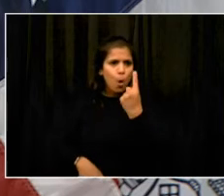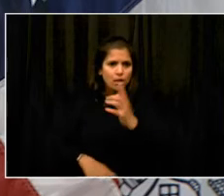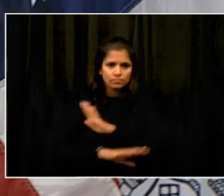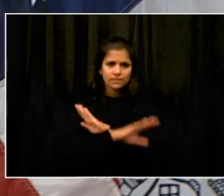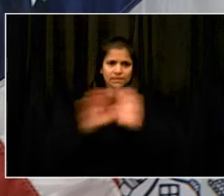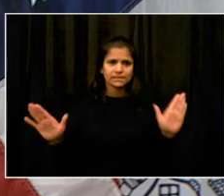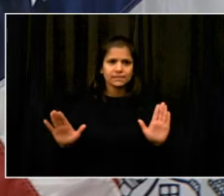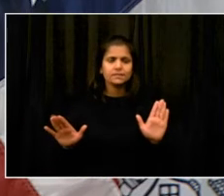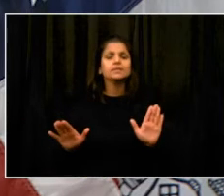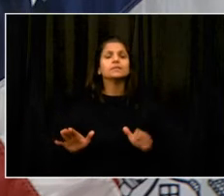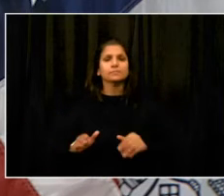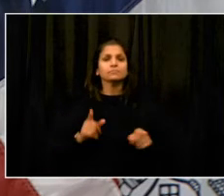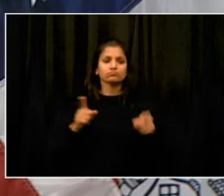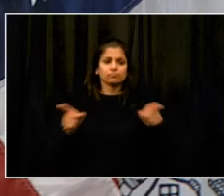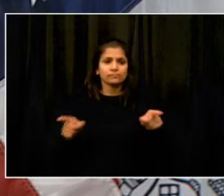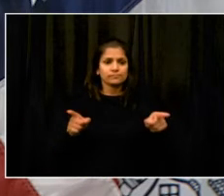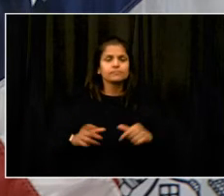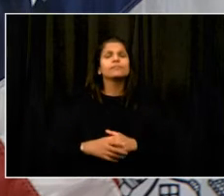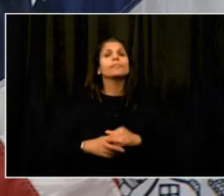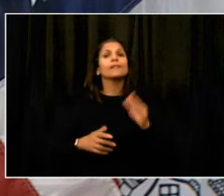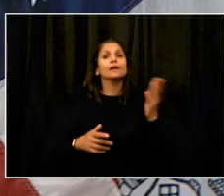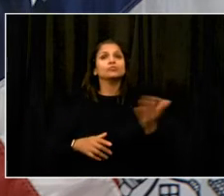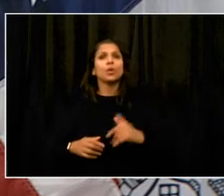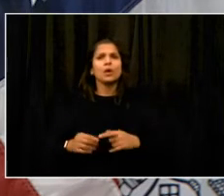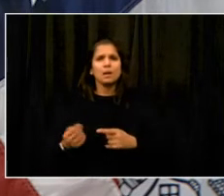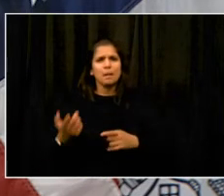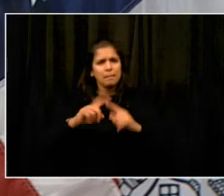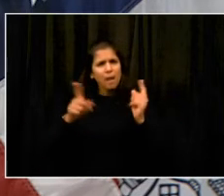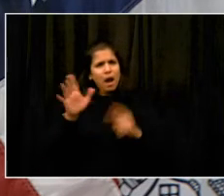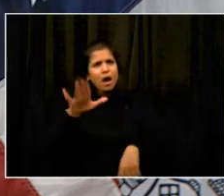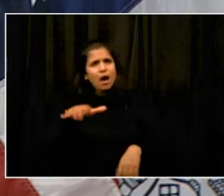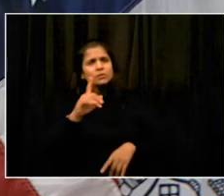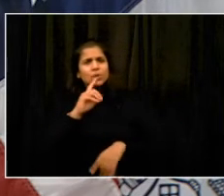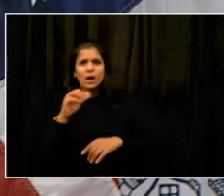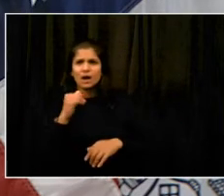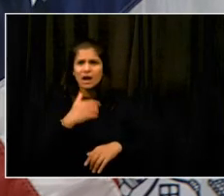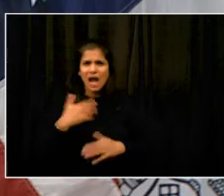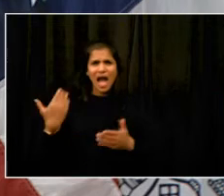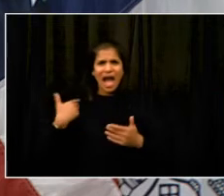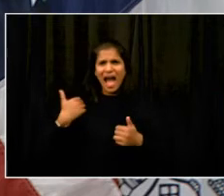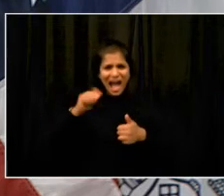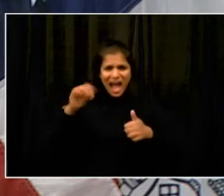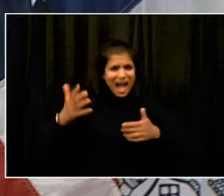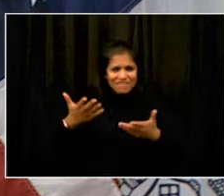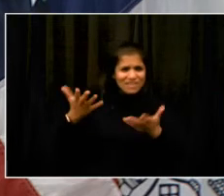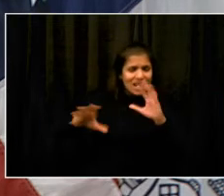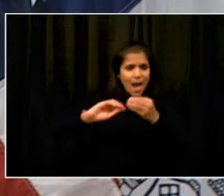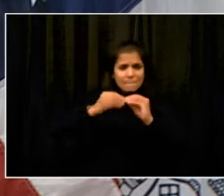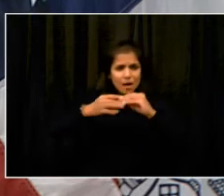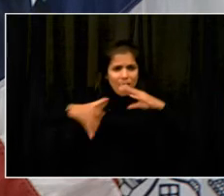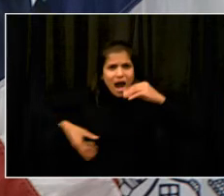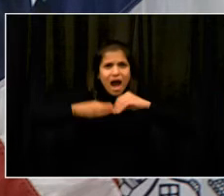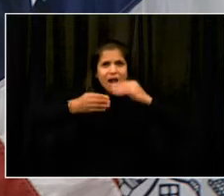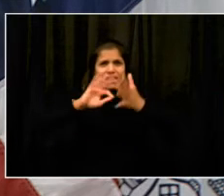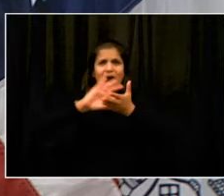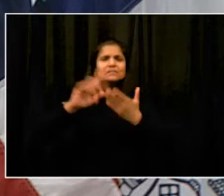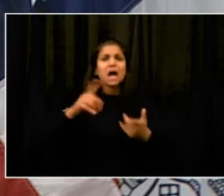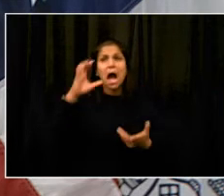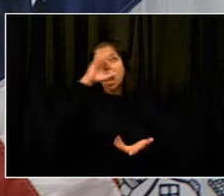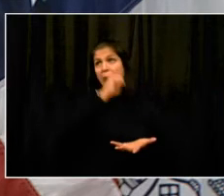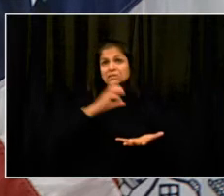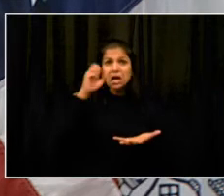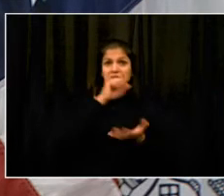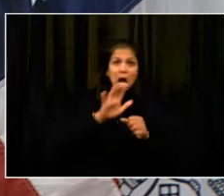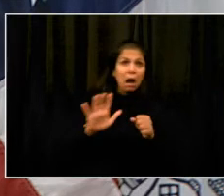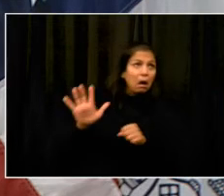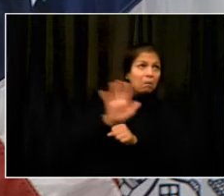Is there no tentative count yet? And on the question of remote learning, the Fairfax school system in Virginia said that they've seen the number of kids getting